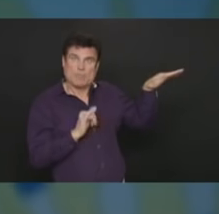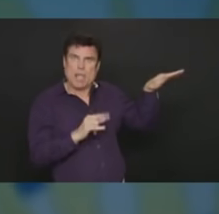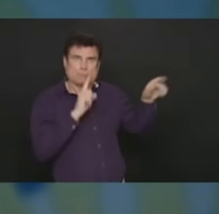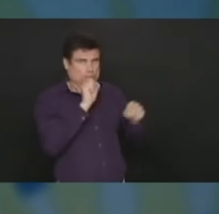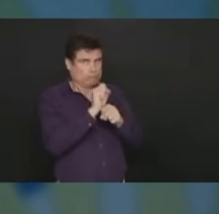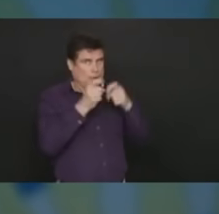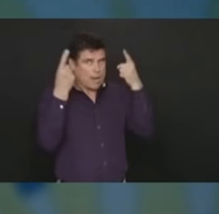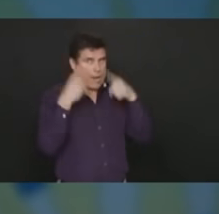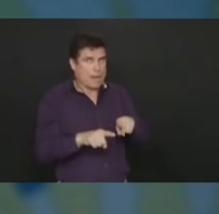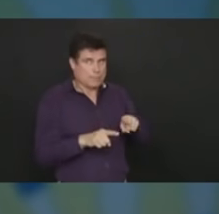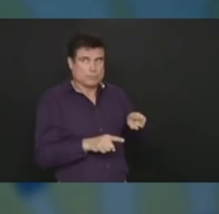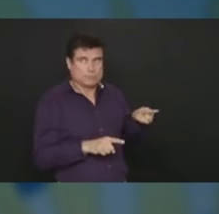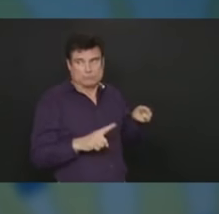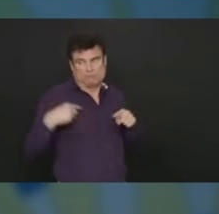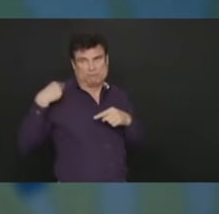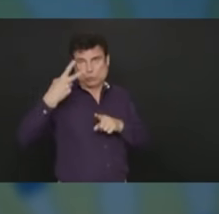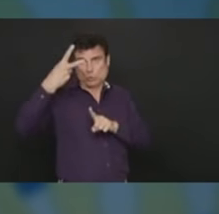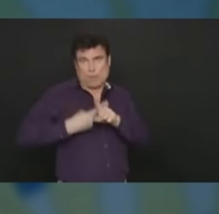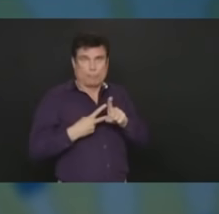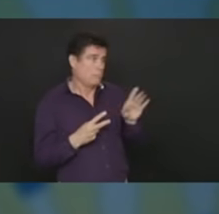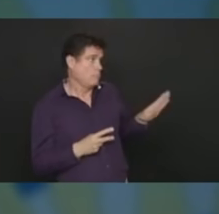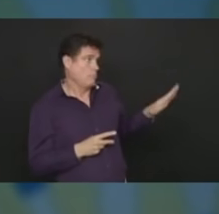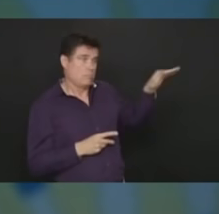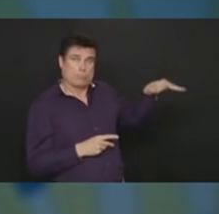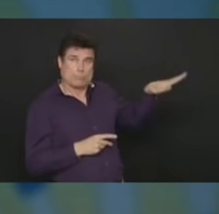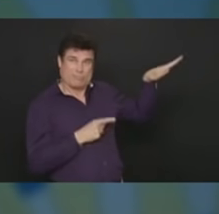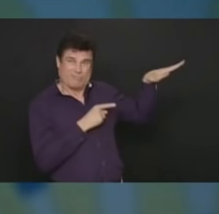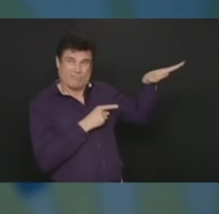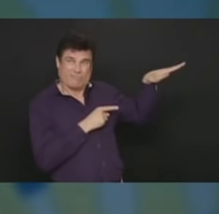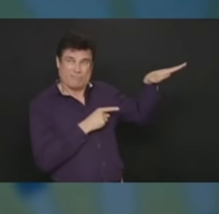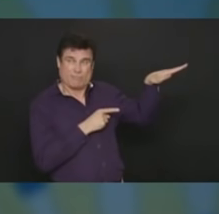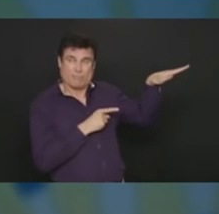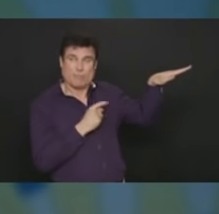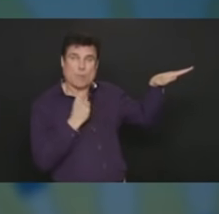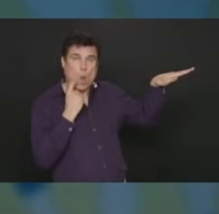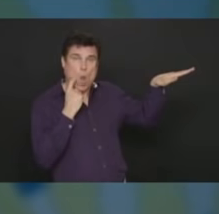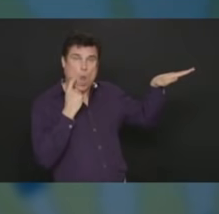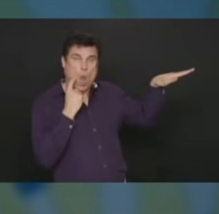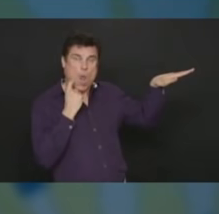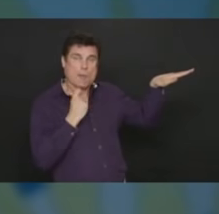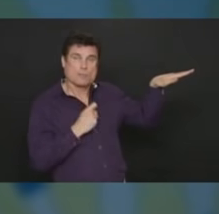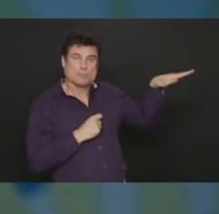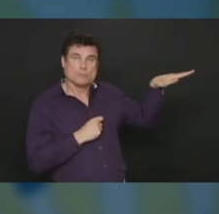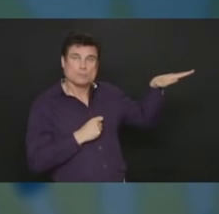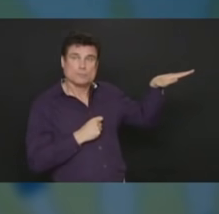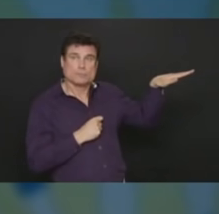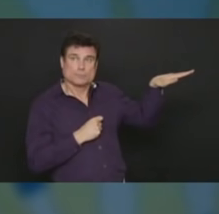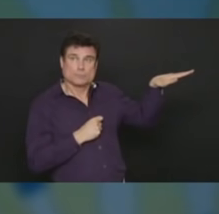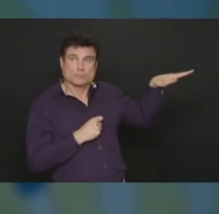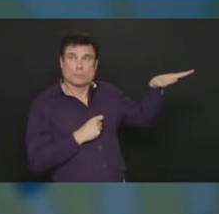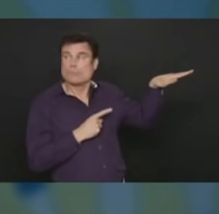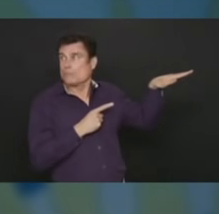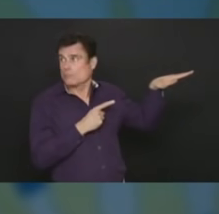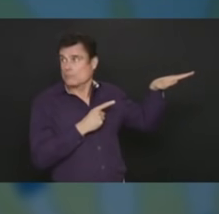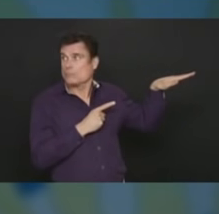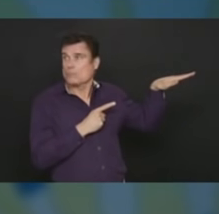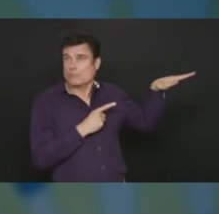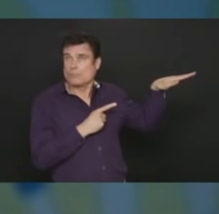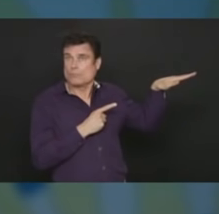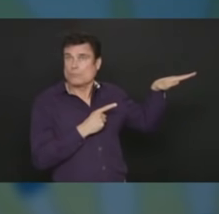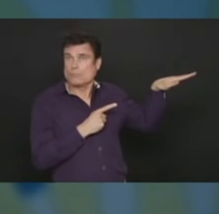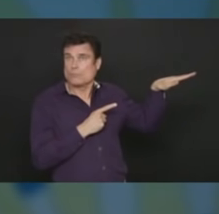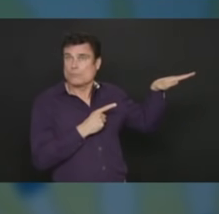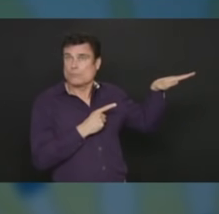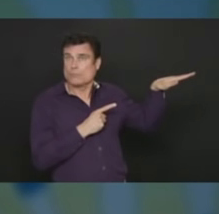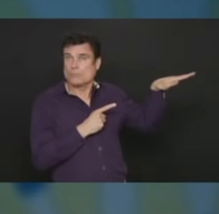per day. As you can see, we had a dramatic increase in March. When we started to put in our measures, we were still seeing cases go